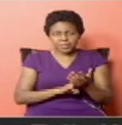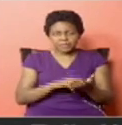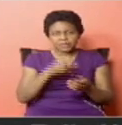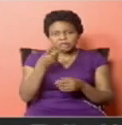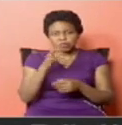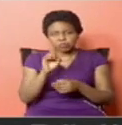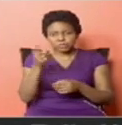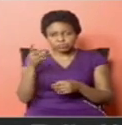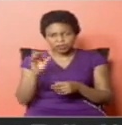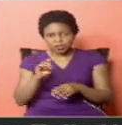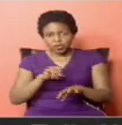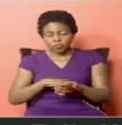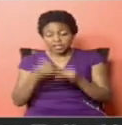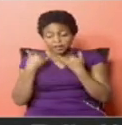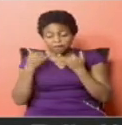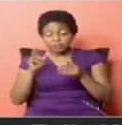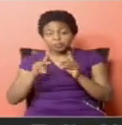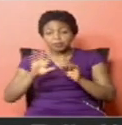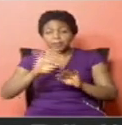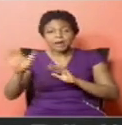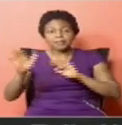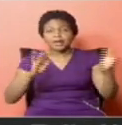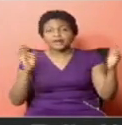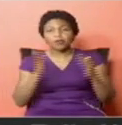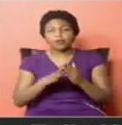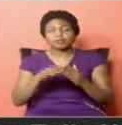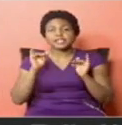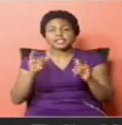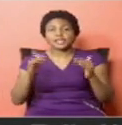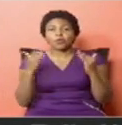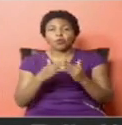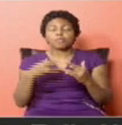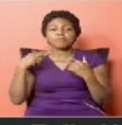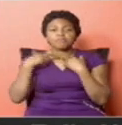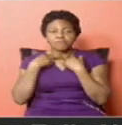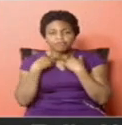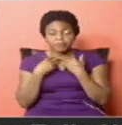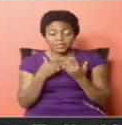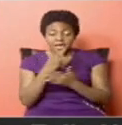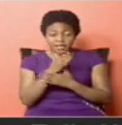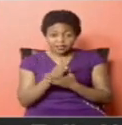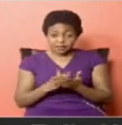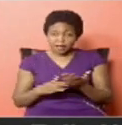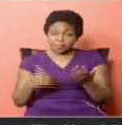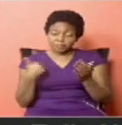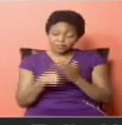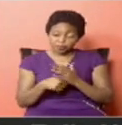country went into a lockdown. Some of the effects were